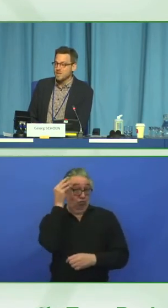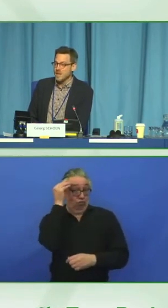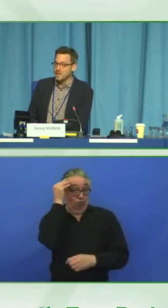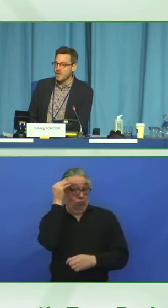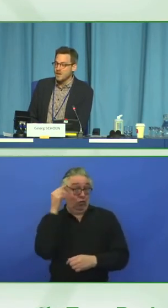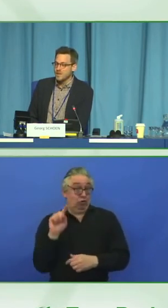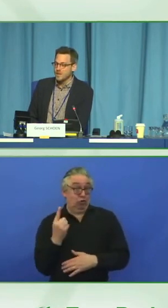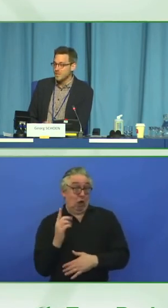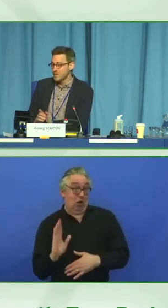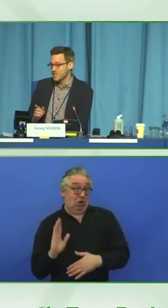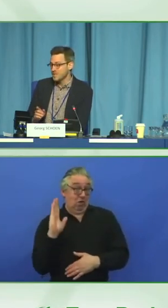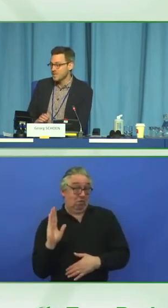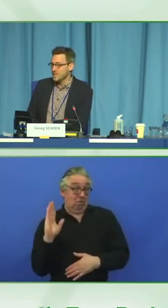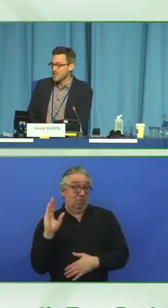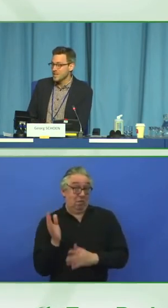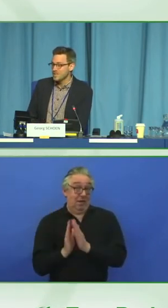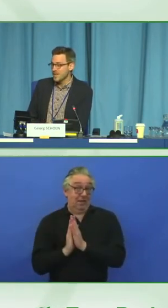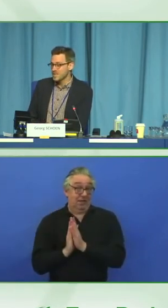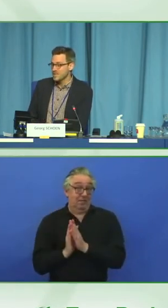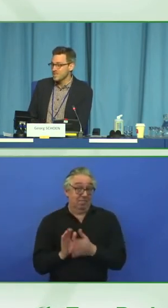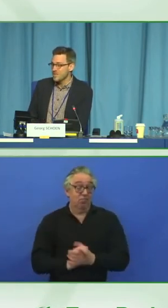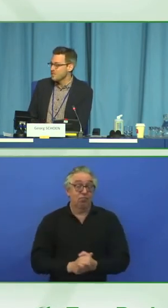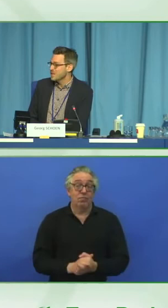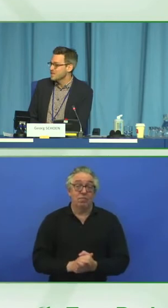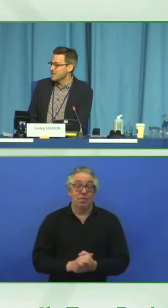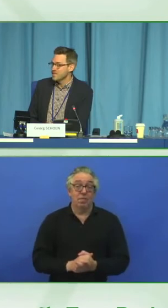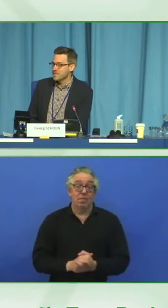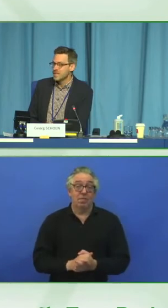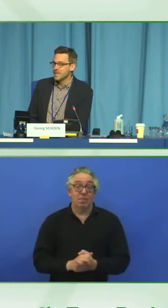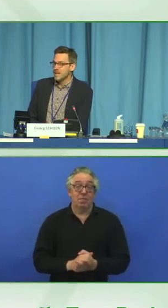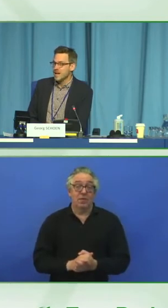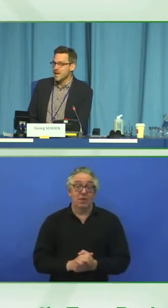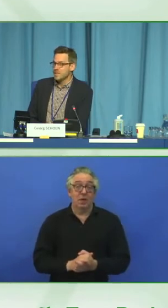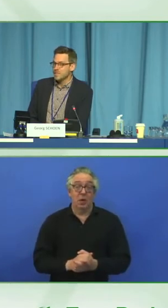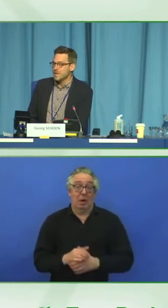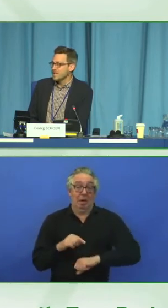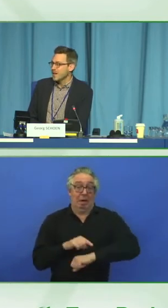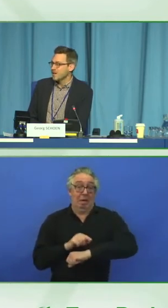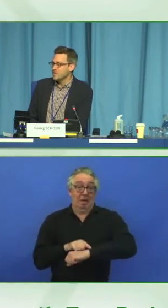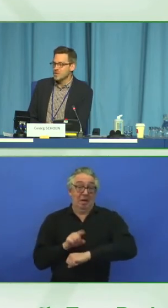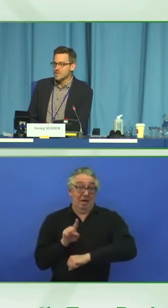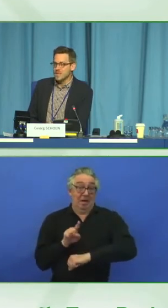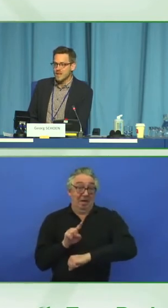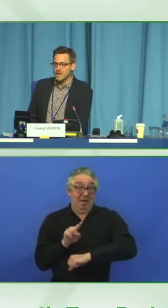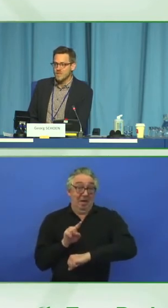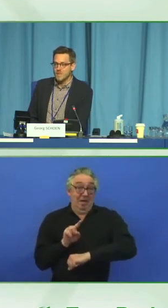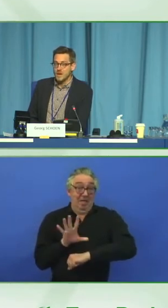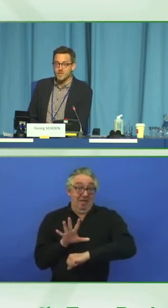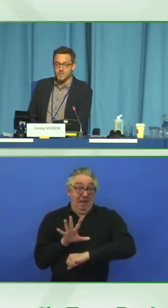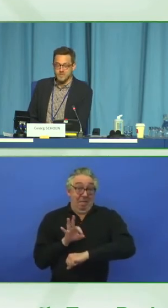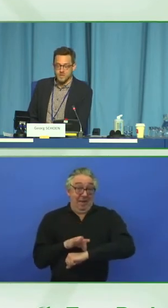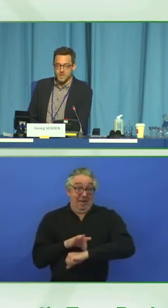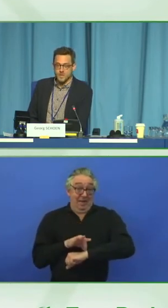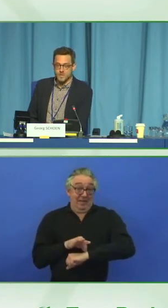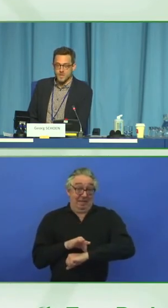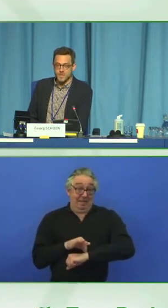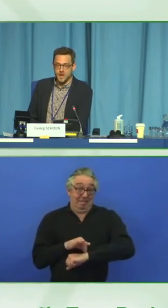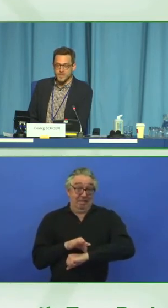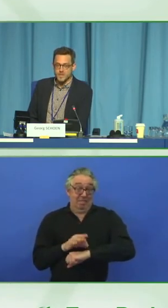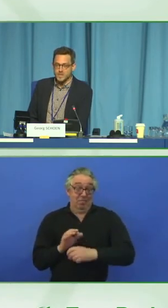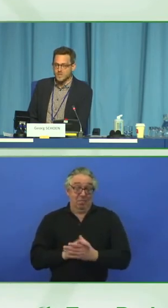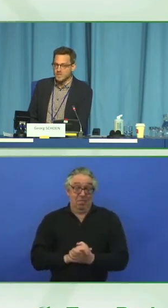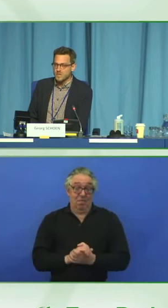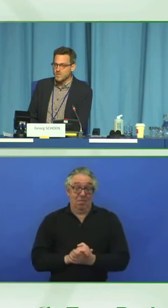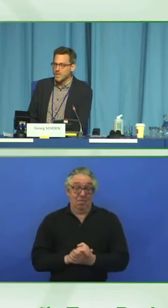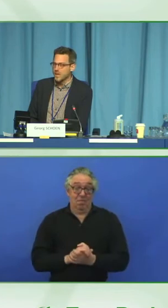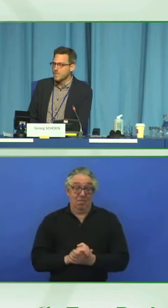will take you on, because I see we only have, I think, 15 minutes left. But I would now